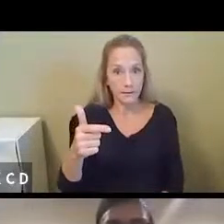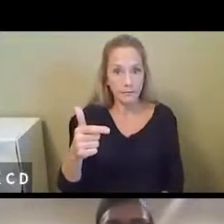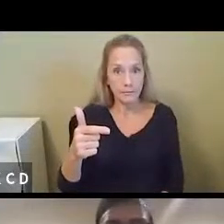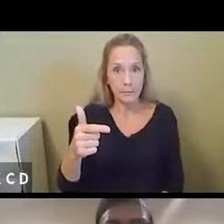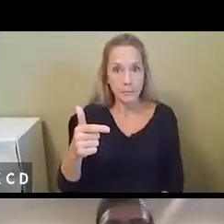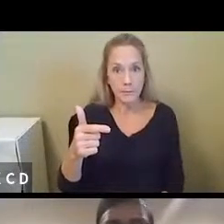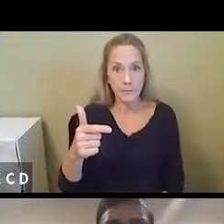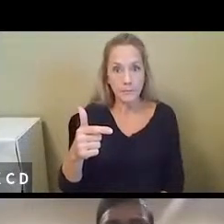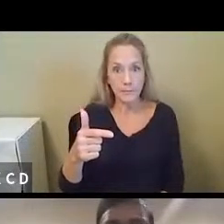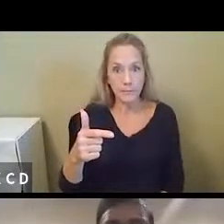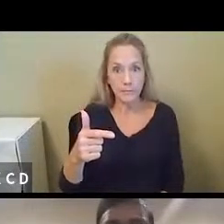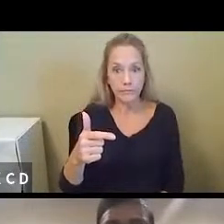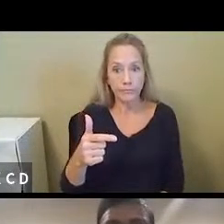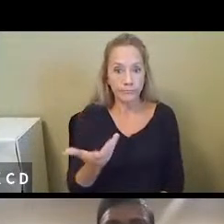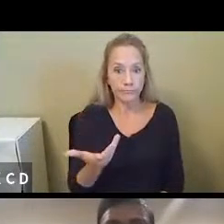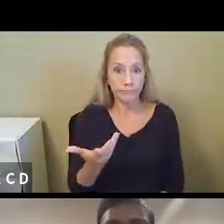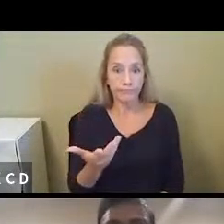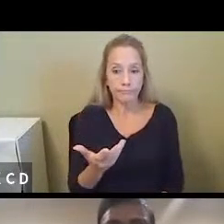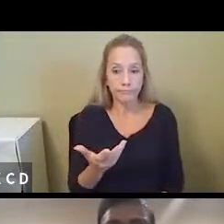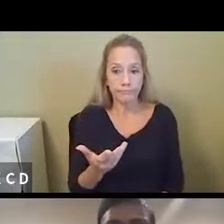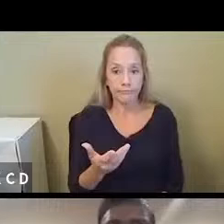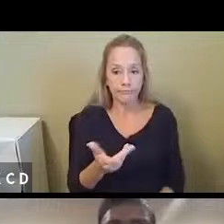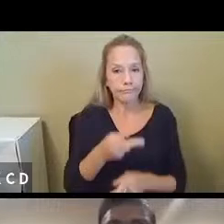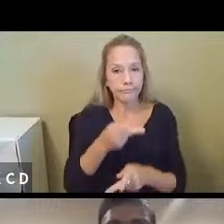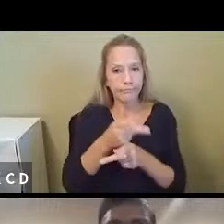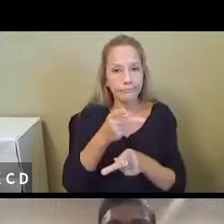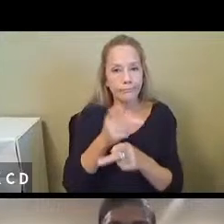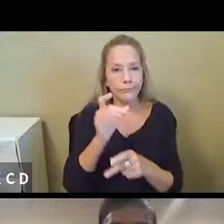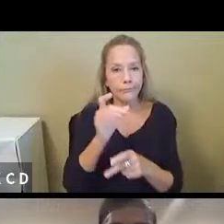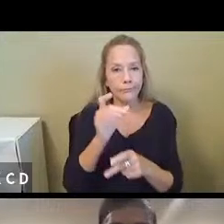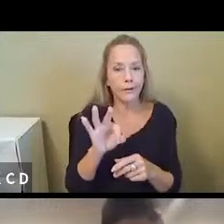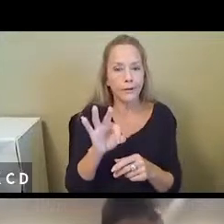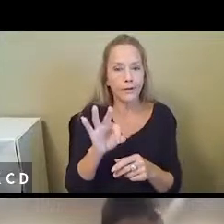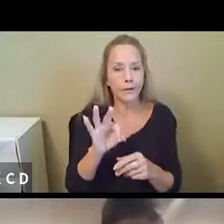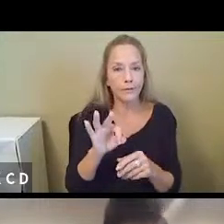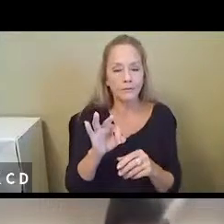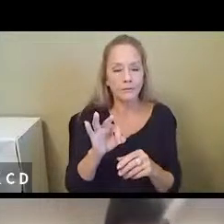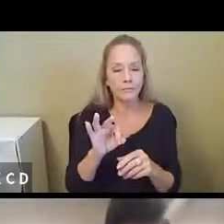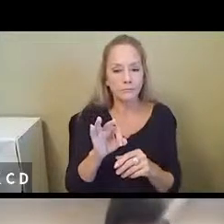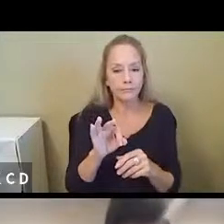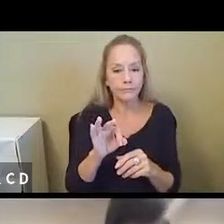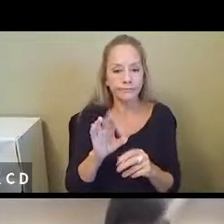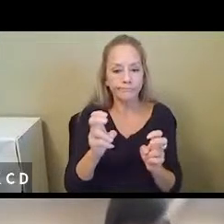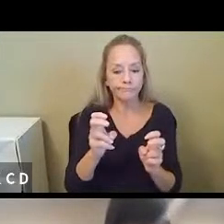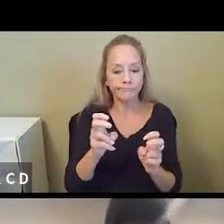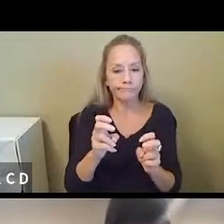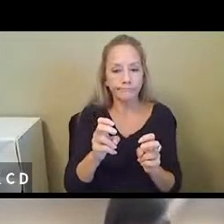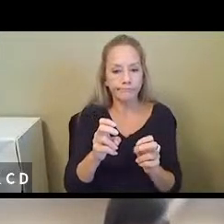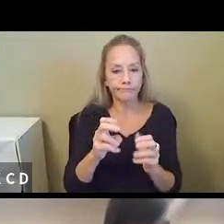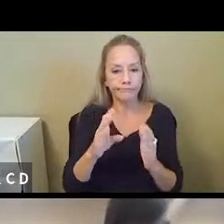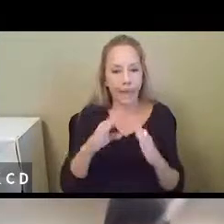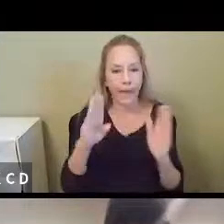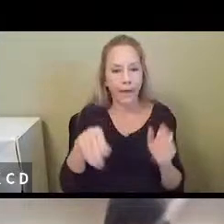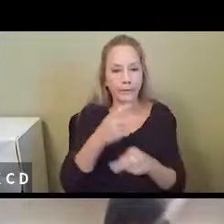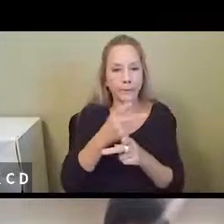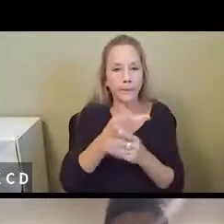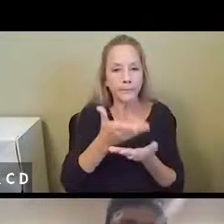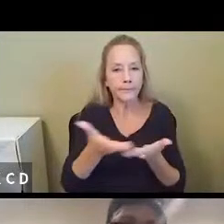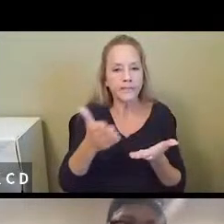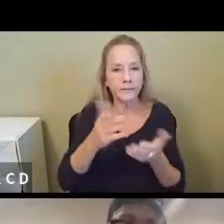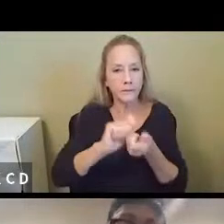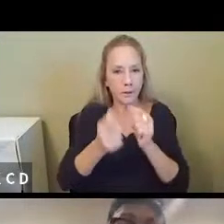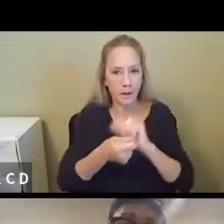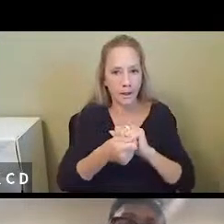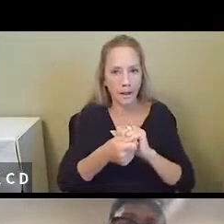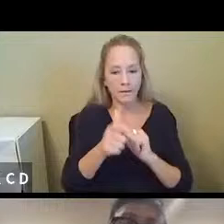to basically take care of a bookkeeping change to go with our original intent of a 28-day